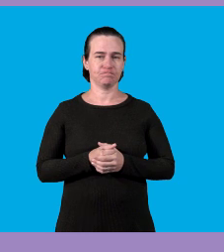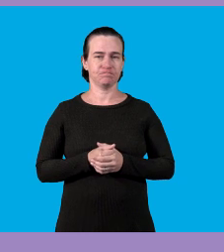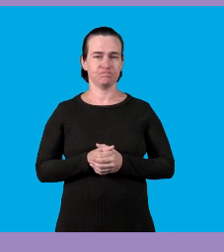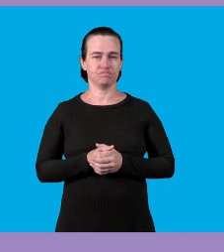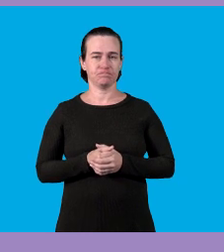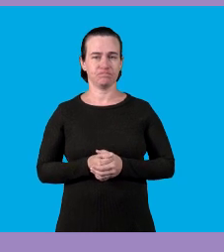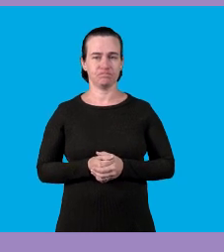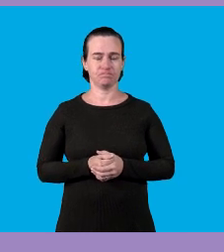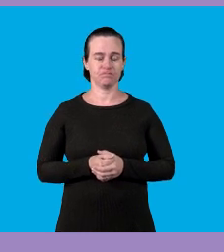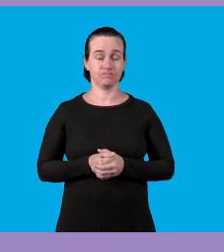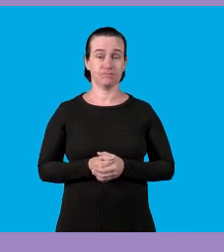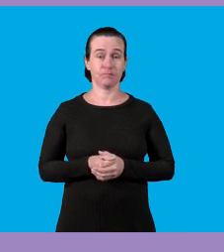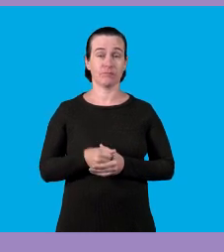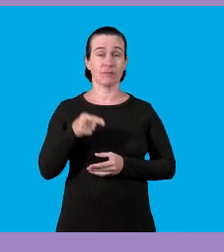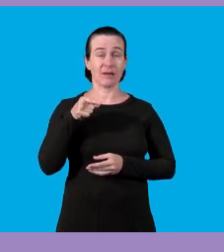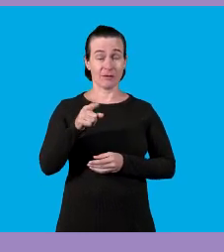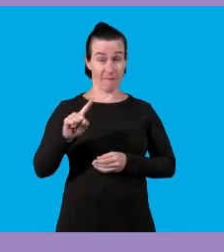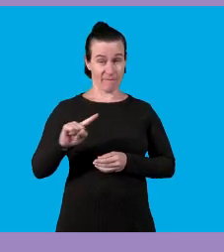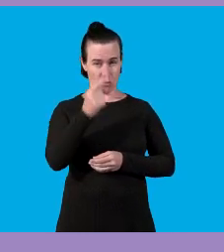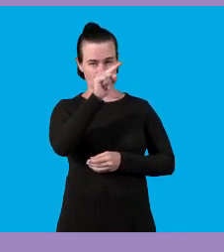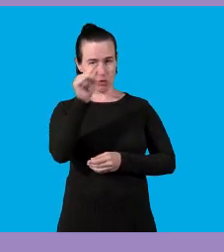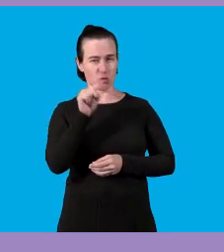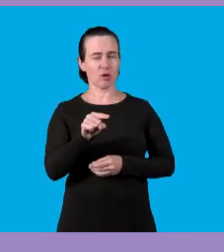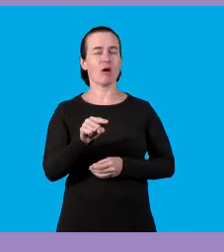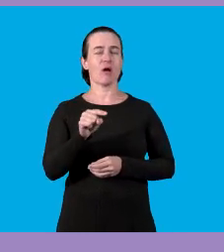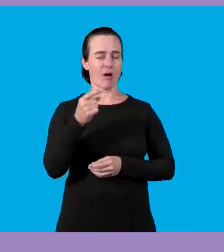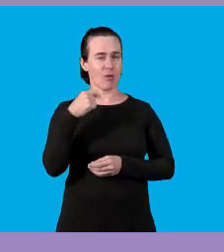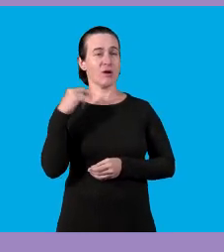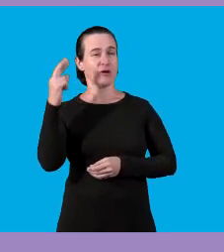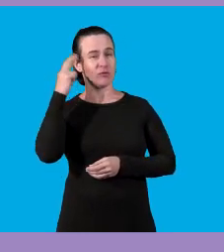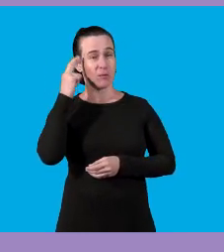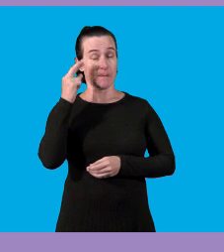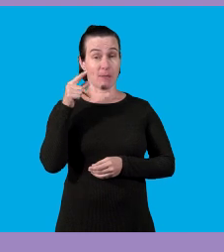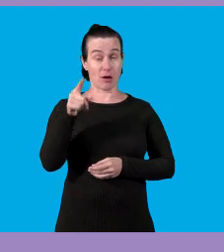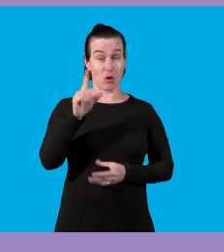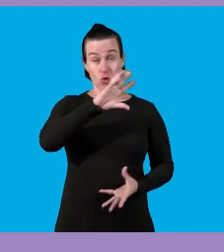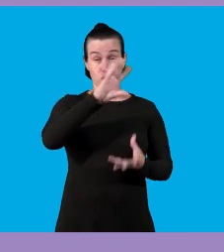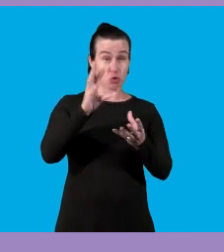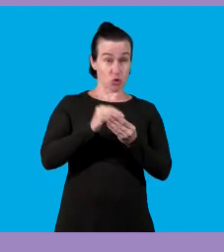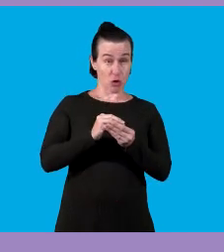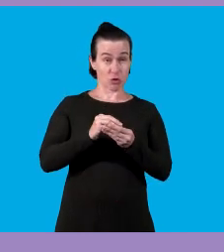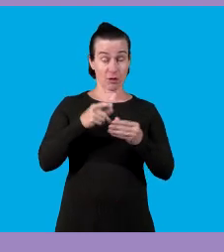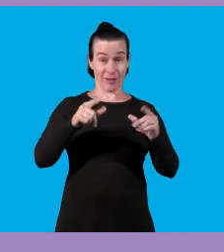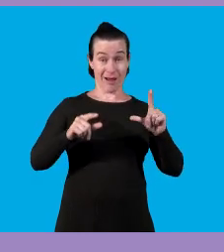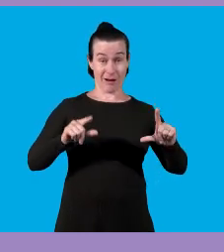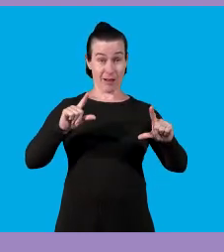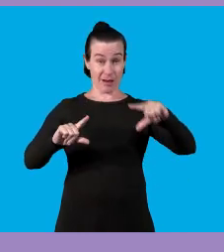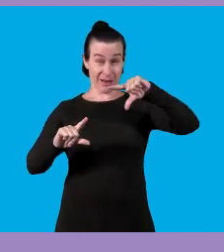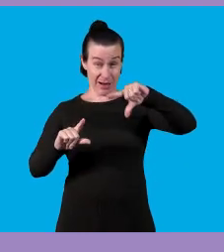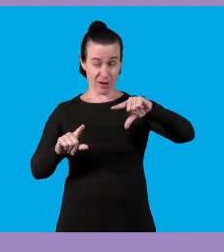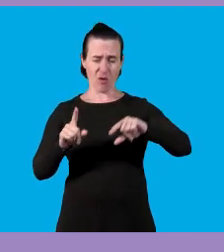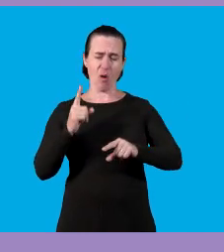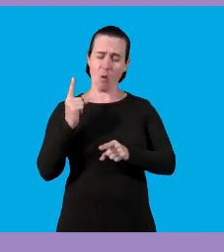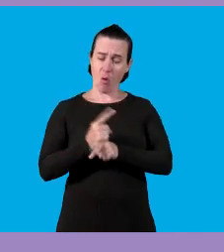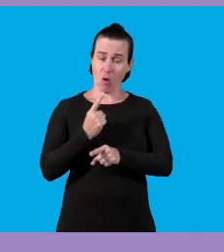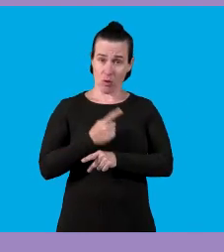And the first part reminds us that the sum of angles of any triangle is 180. I